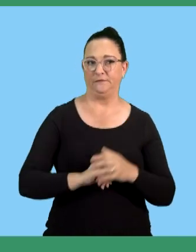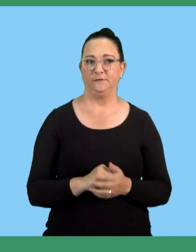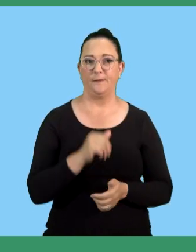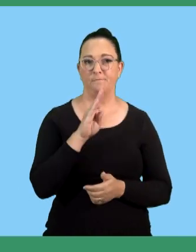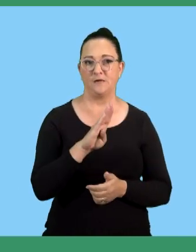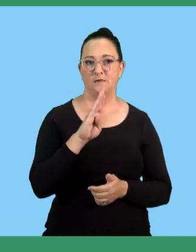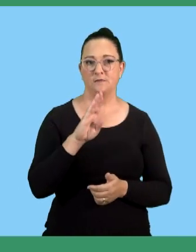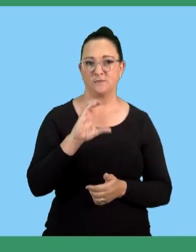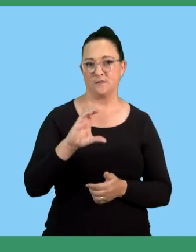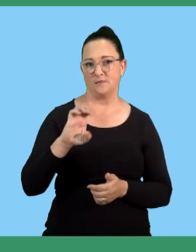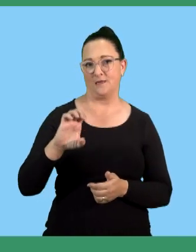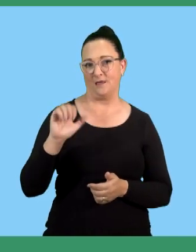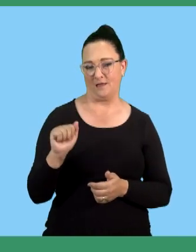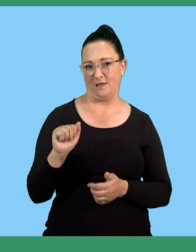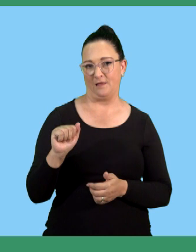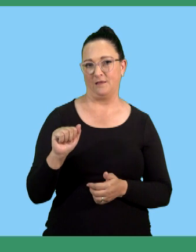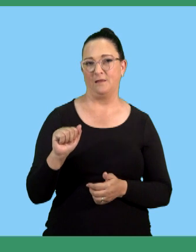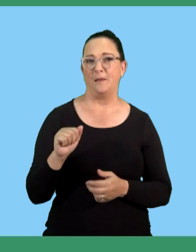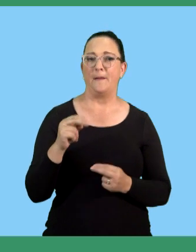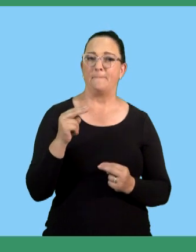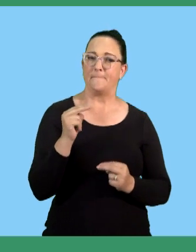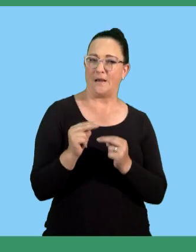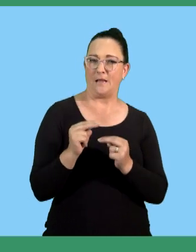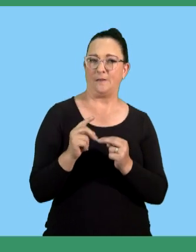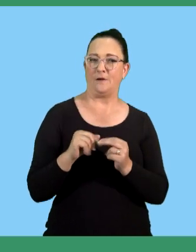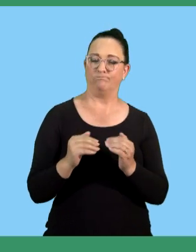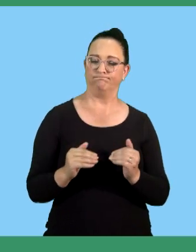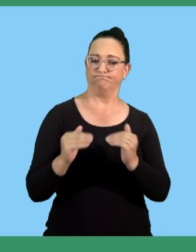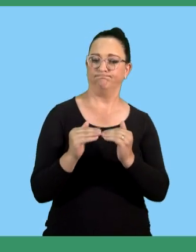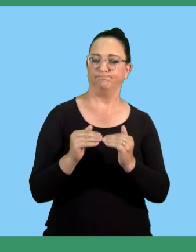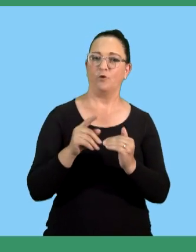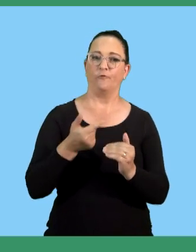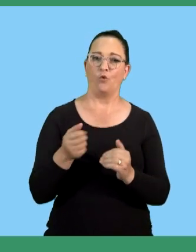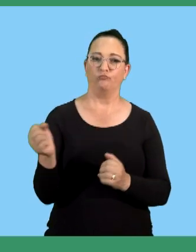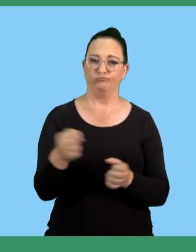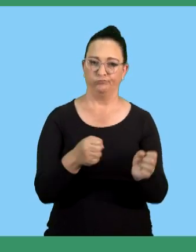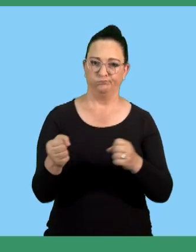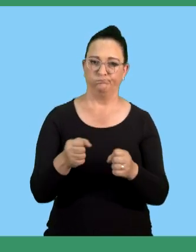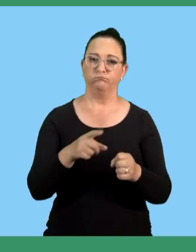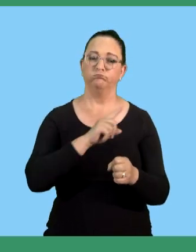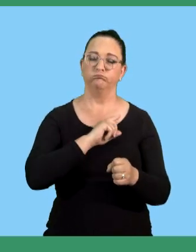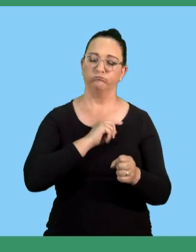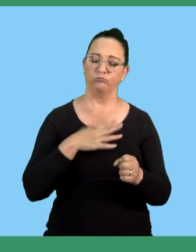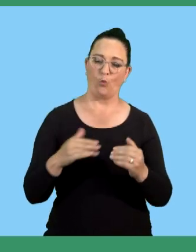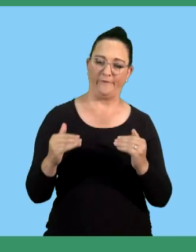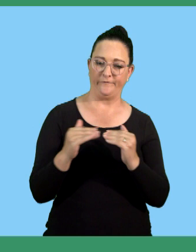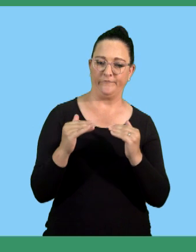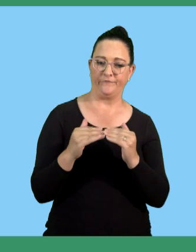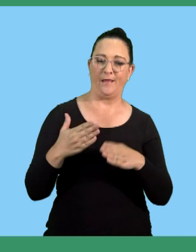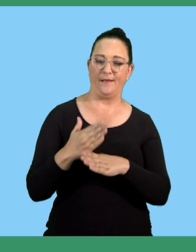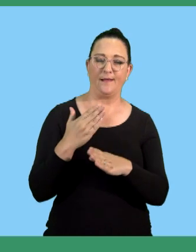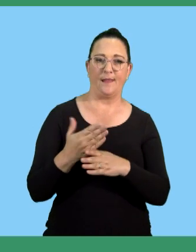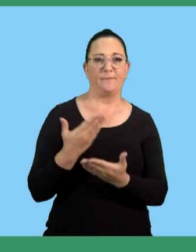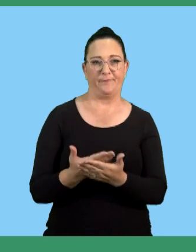Then you've got your BCEA. This act sets minimum standard for employment in order to promote fair